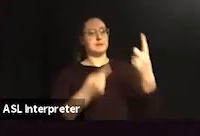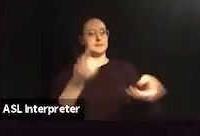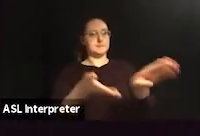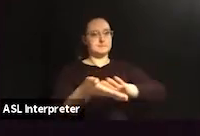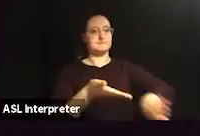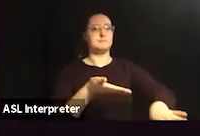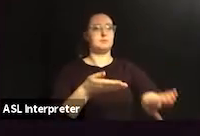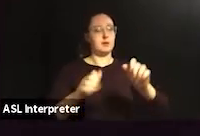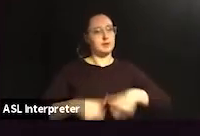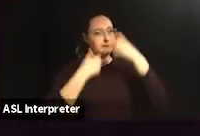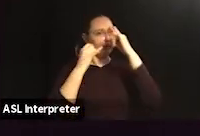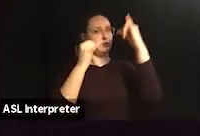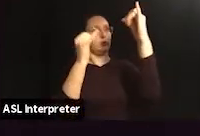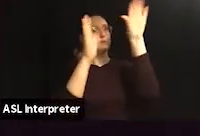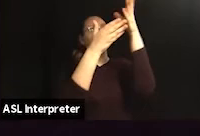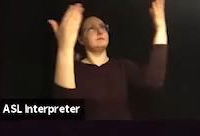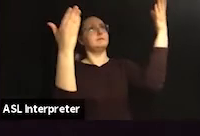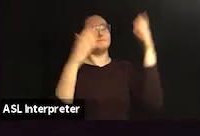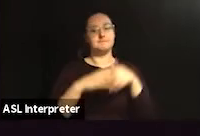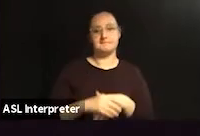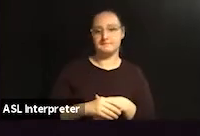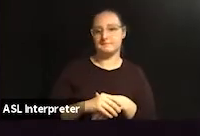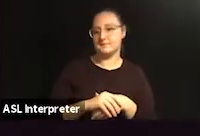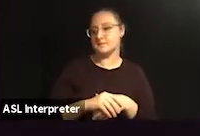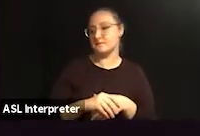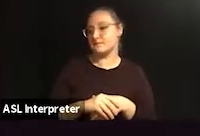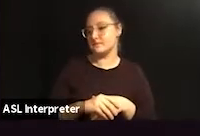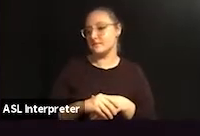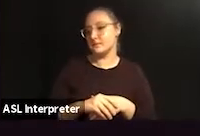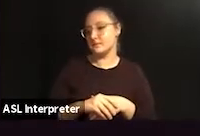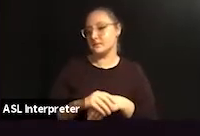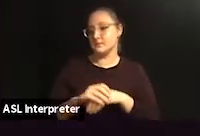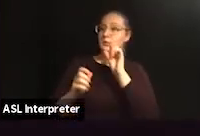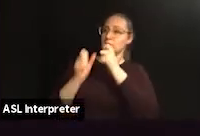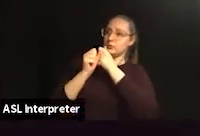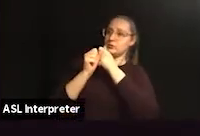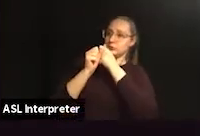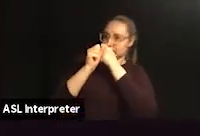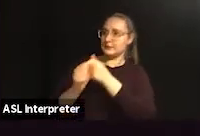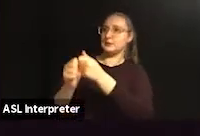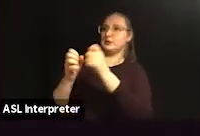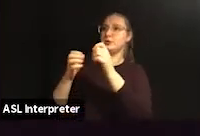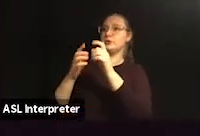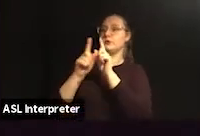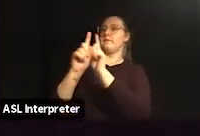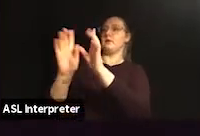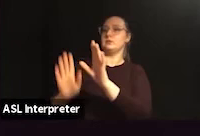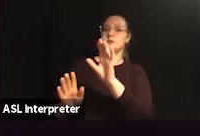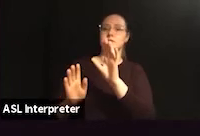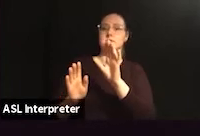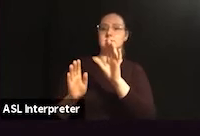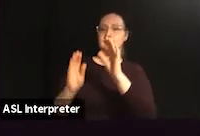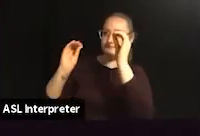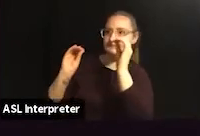Will you continue in the Apostles' teaching and fellowship, in the breaking of bread and in the prayers? I will, with